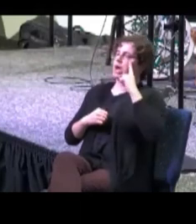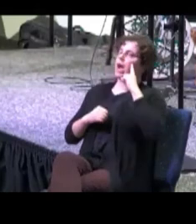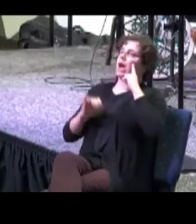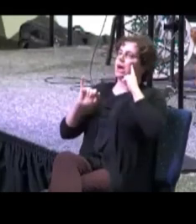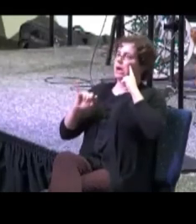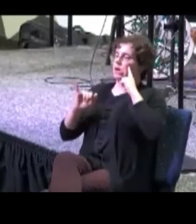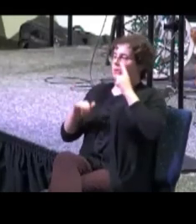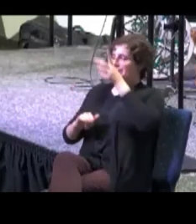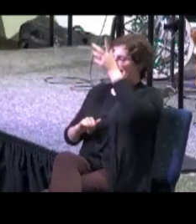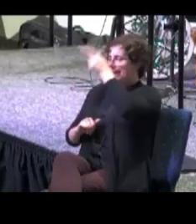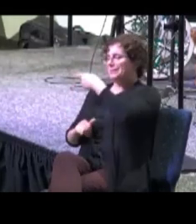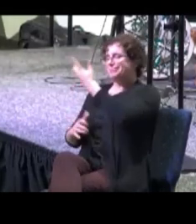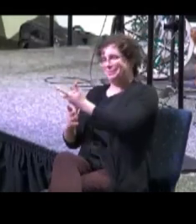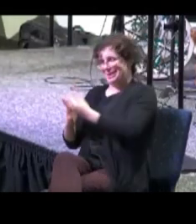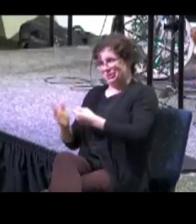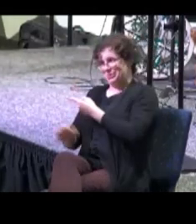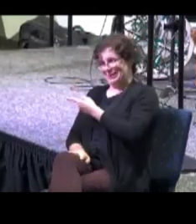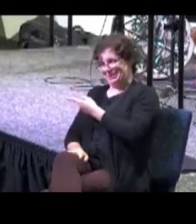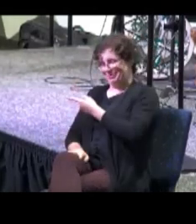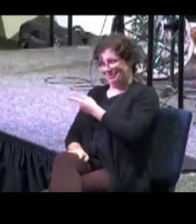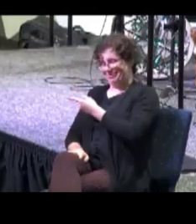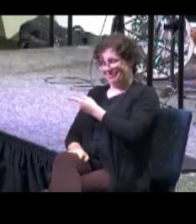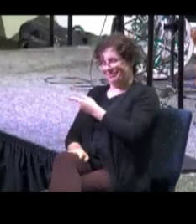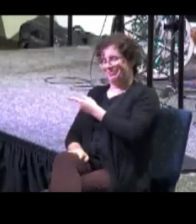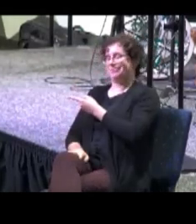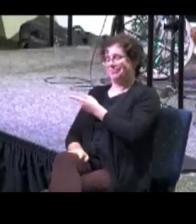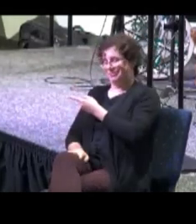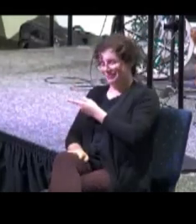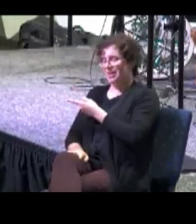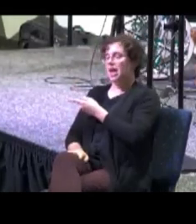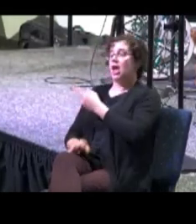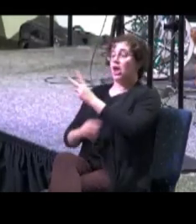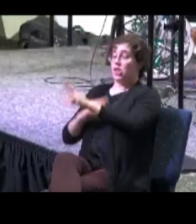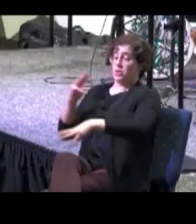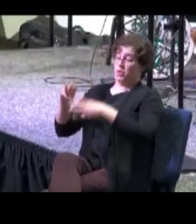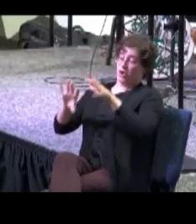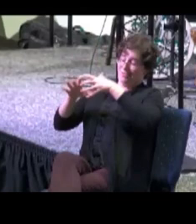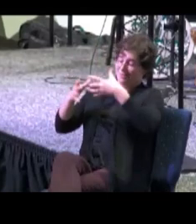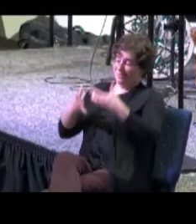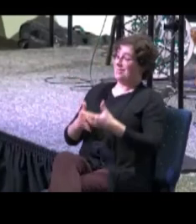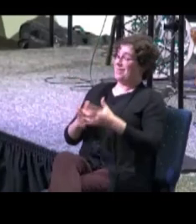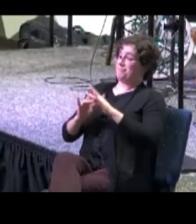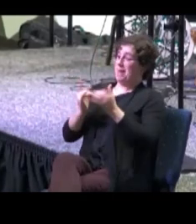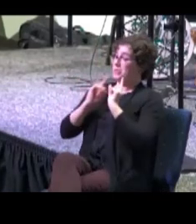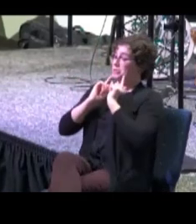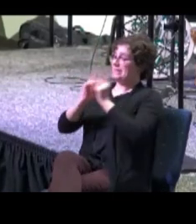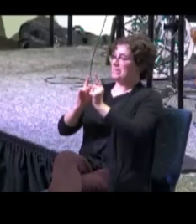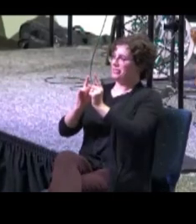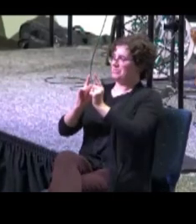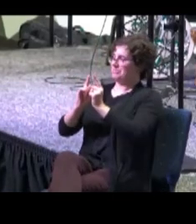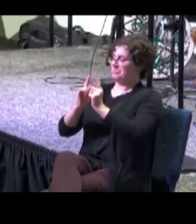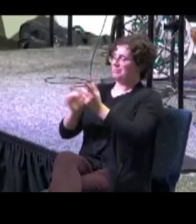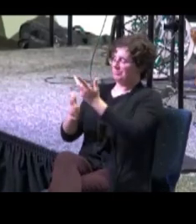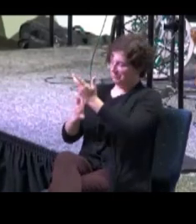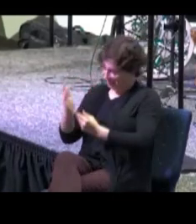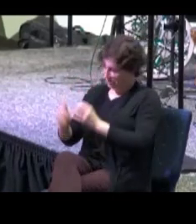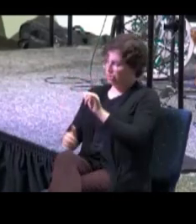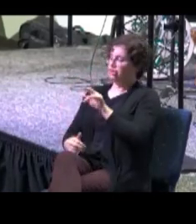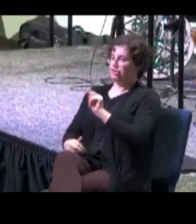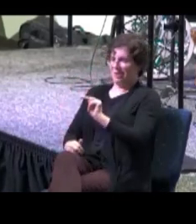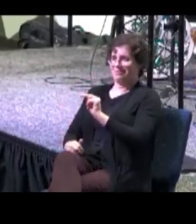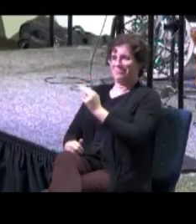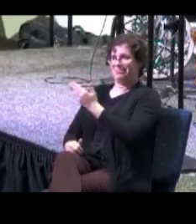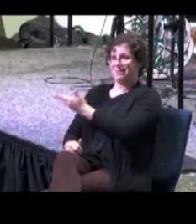away. The world of Bible translation lost John Beekman, but the Lord had given